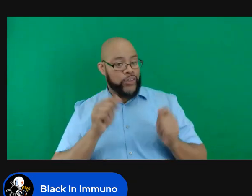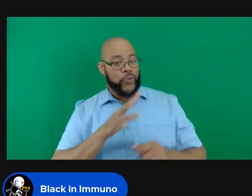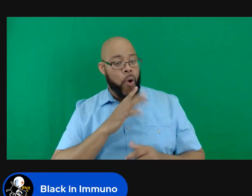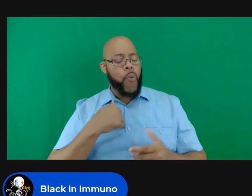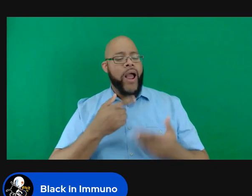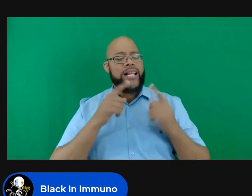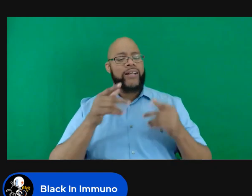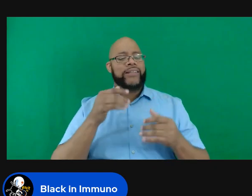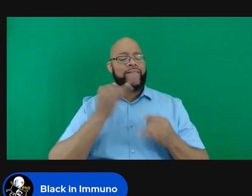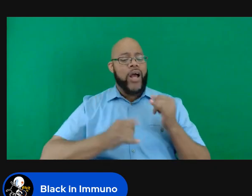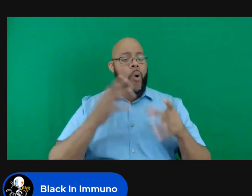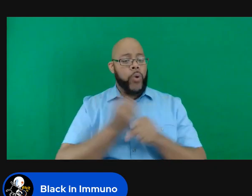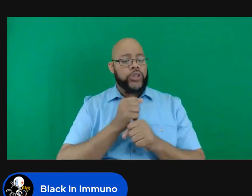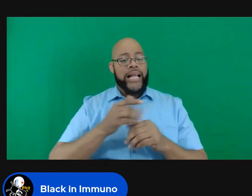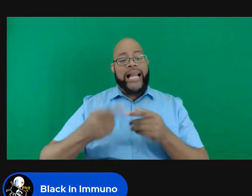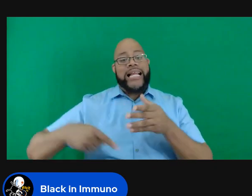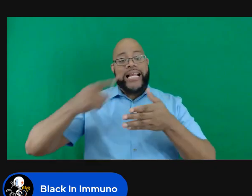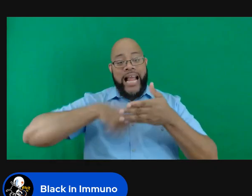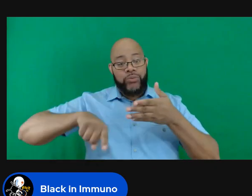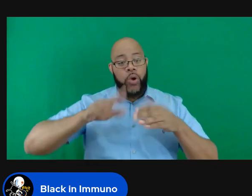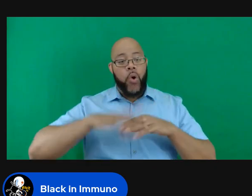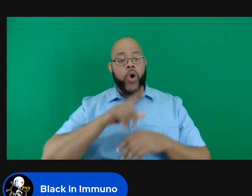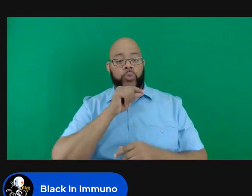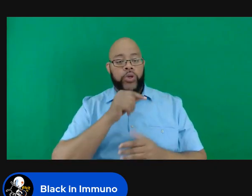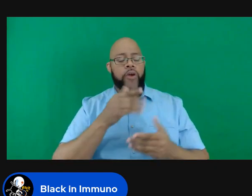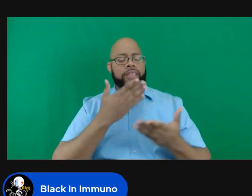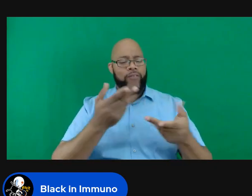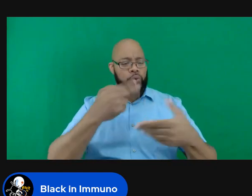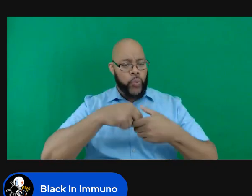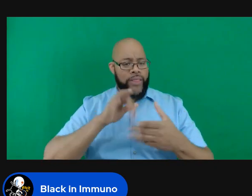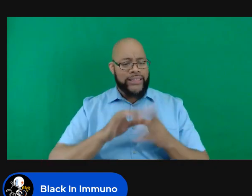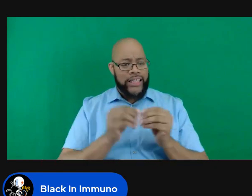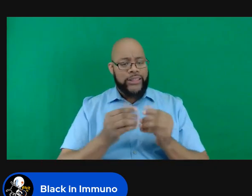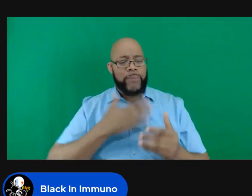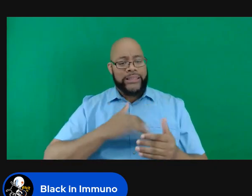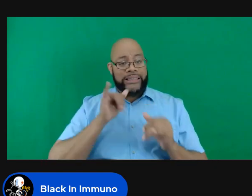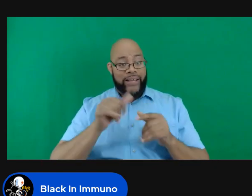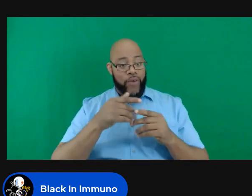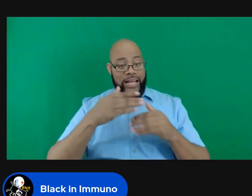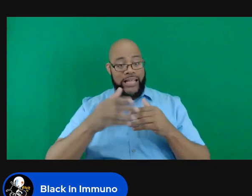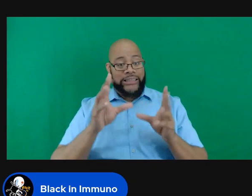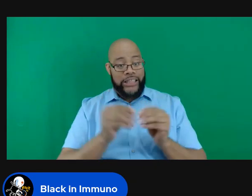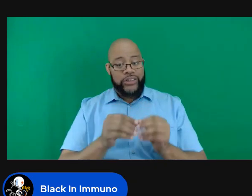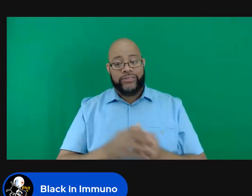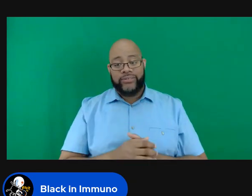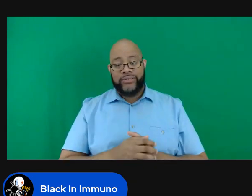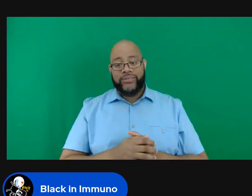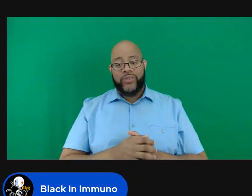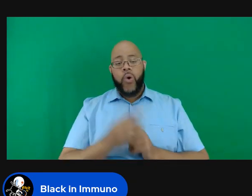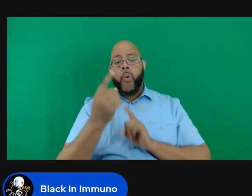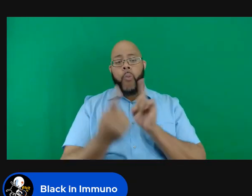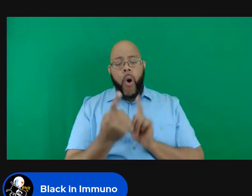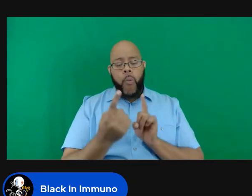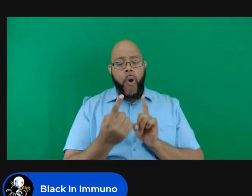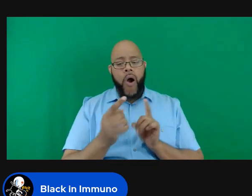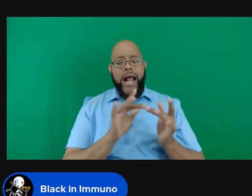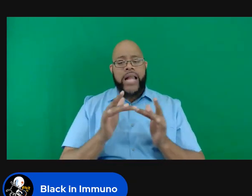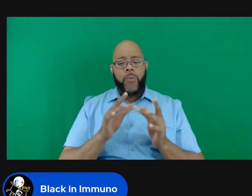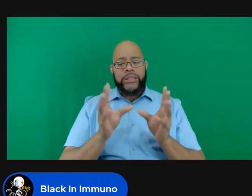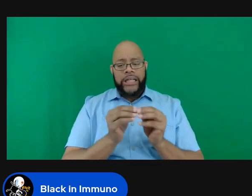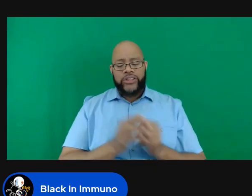winners next week on our Twitter. Thank you for joining this session. Please stick around for the next sessions. It's a one-on-one networking